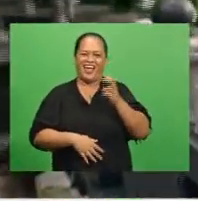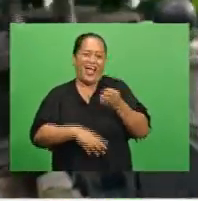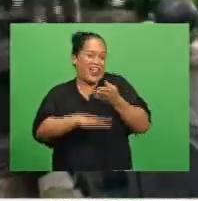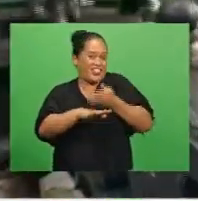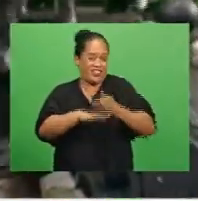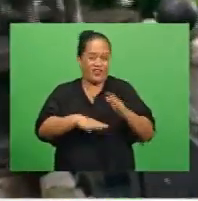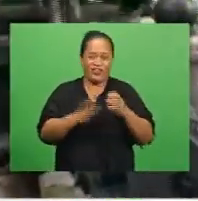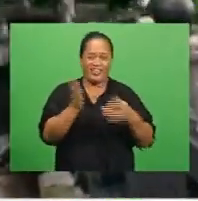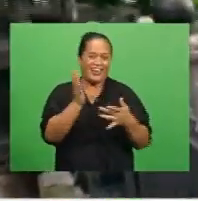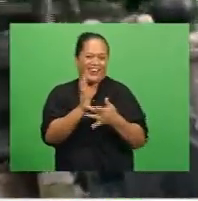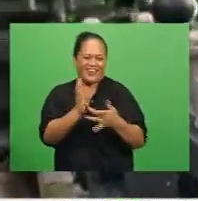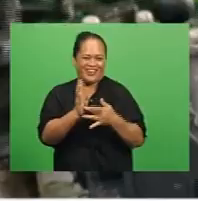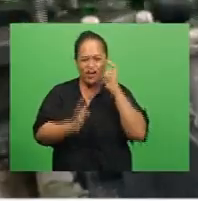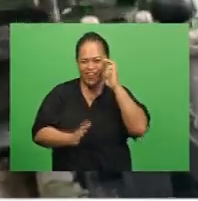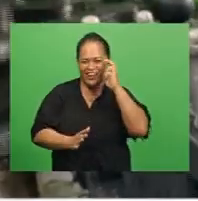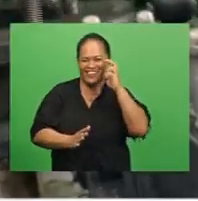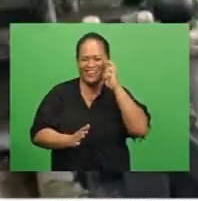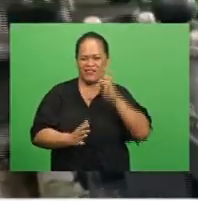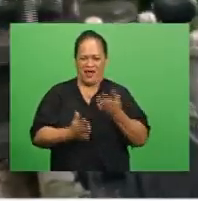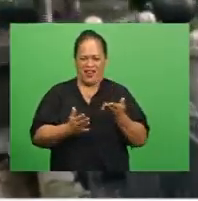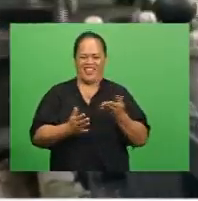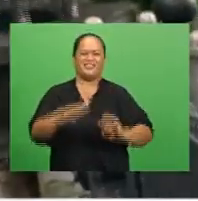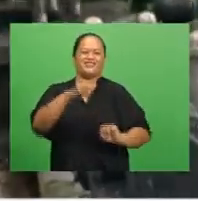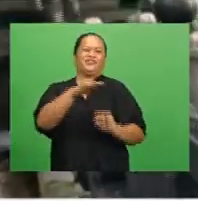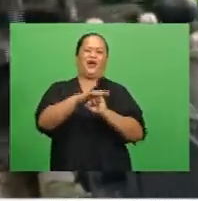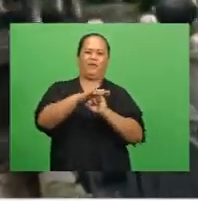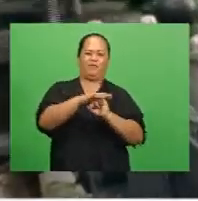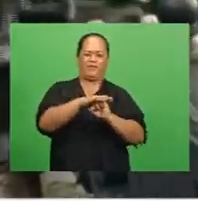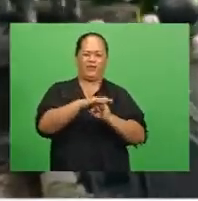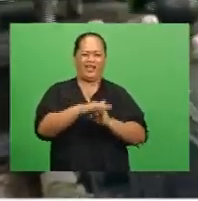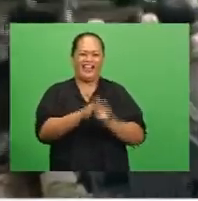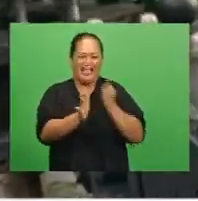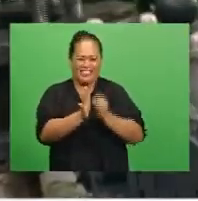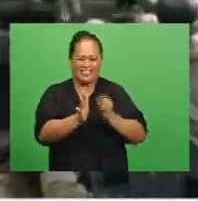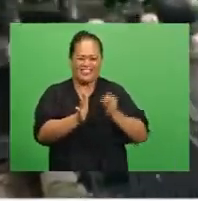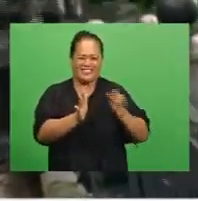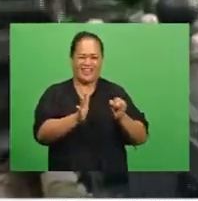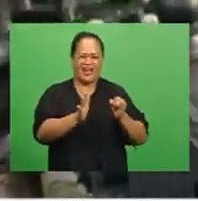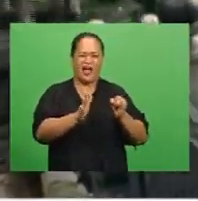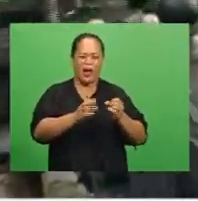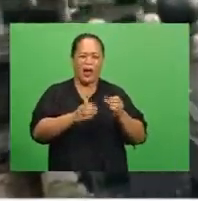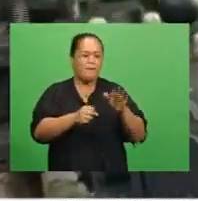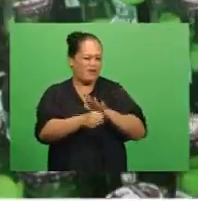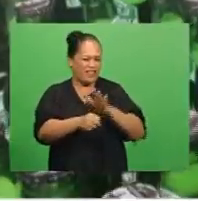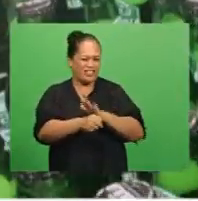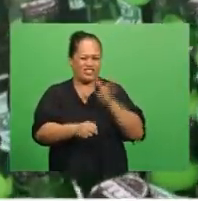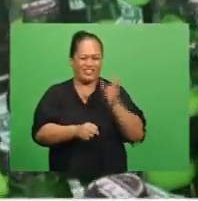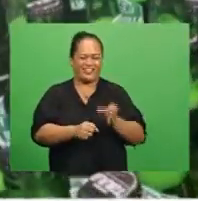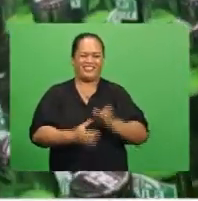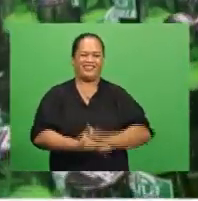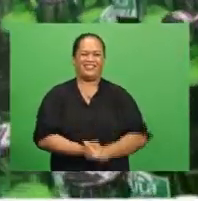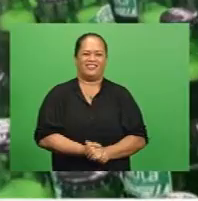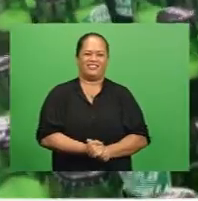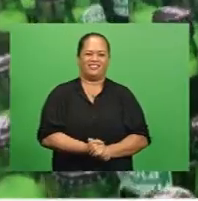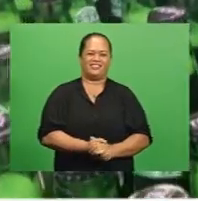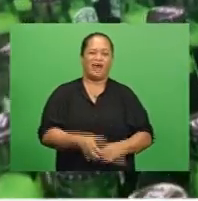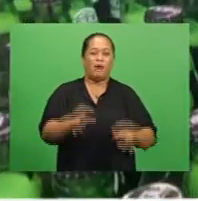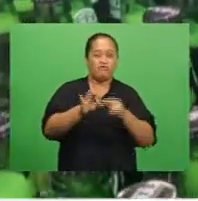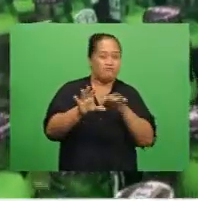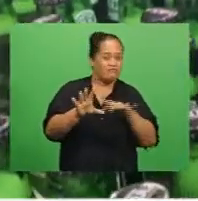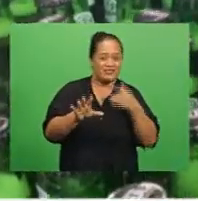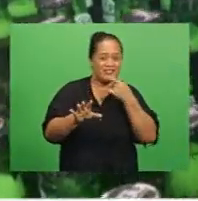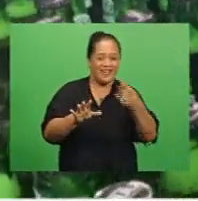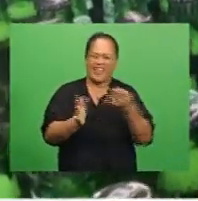produce top quality products in accordance with the industry's manufacturing standards. Punja says they will service the Fijian market